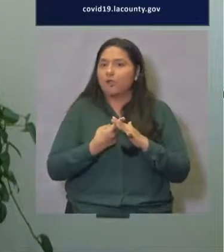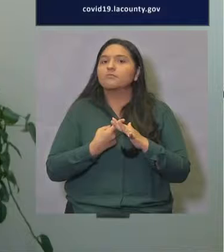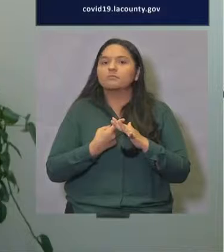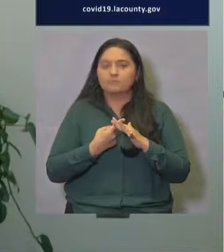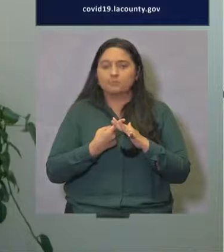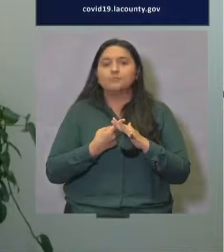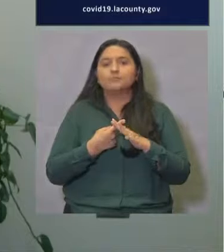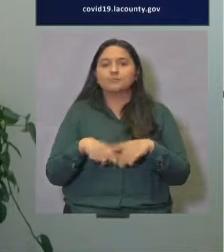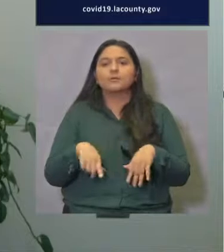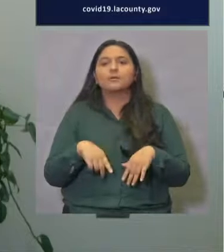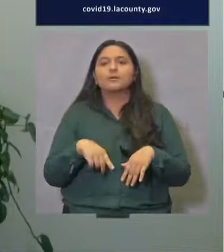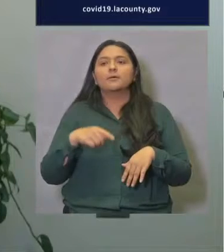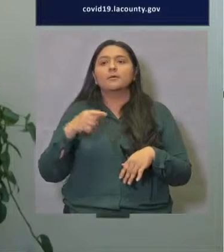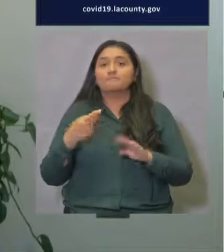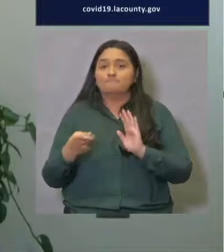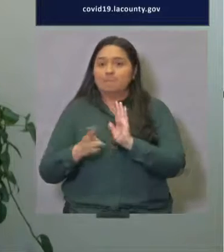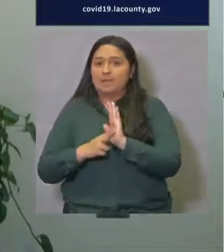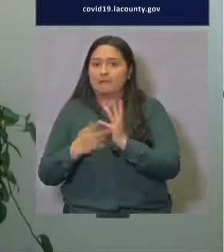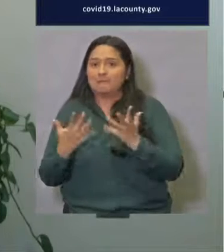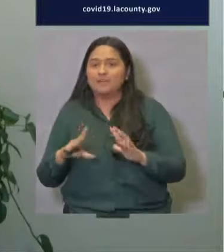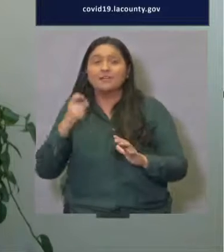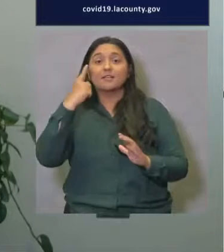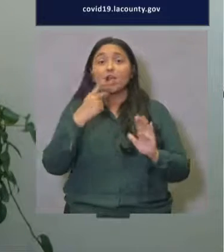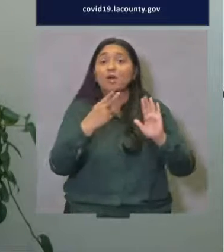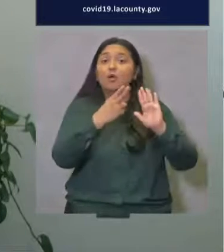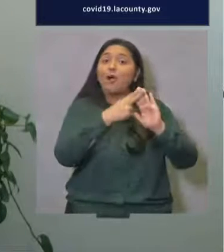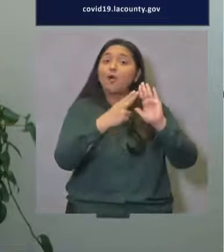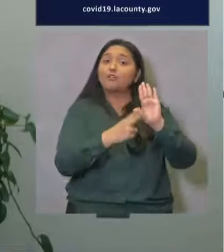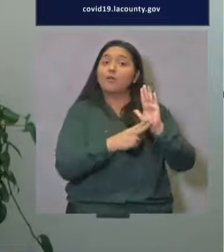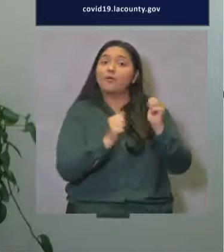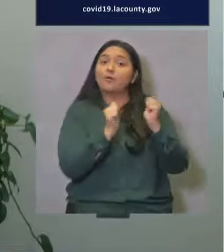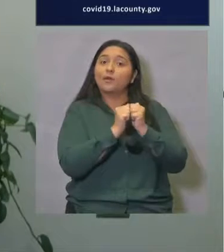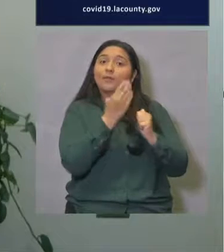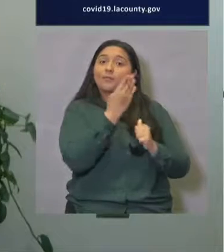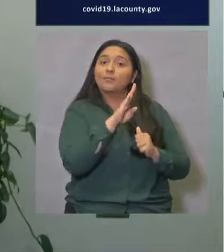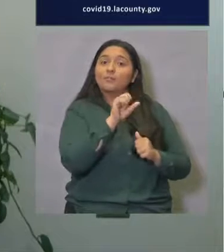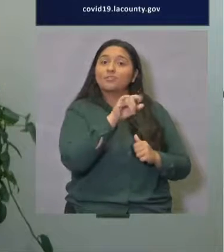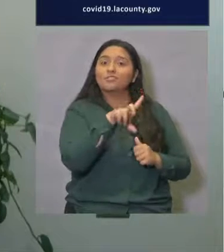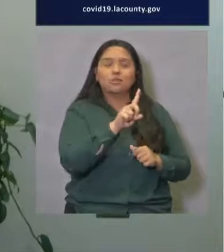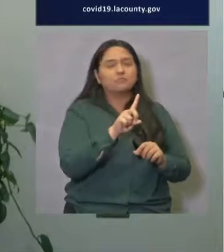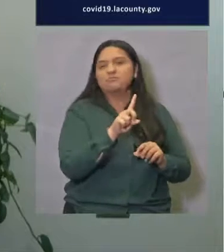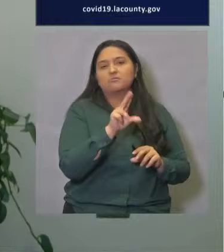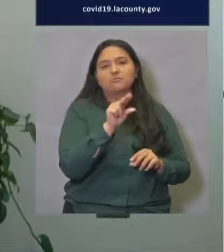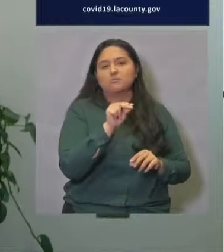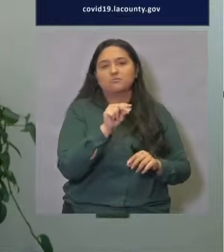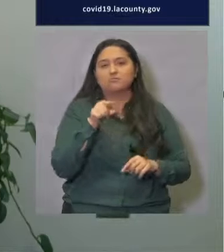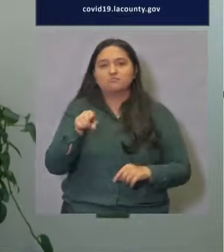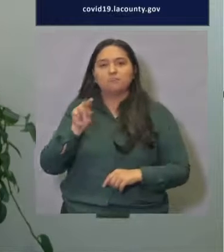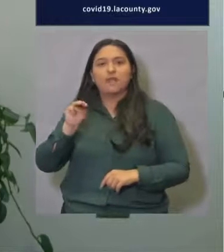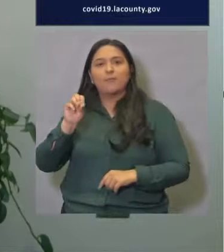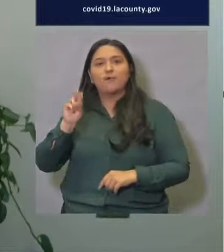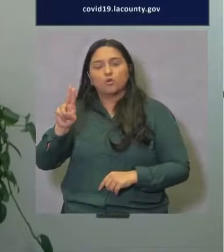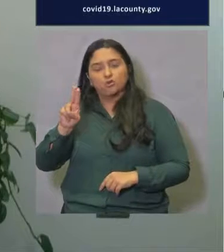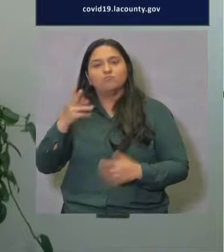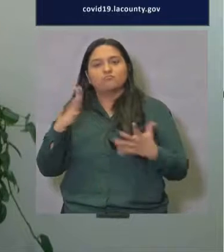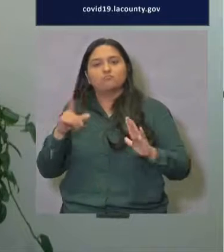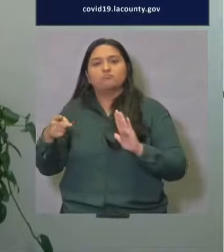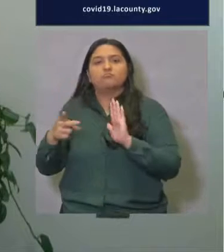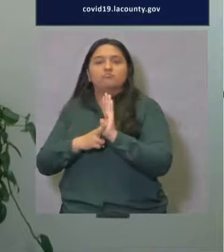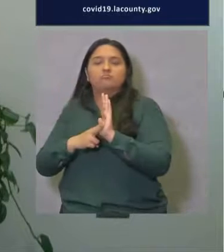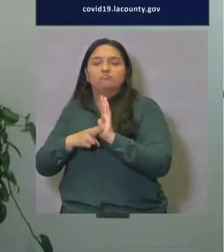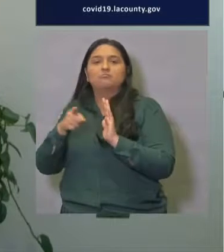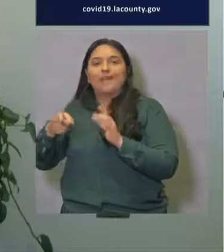no contract with Blue Shield in addition to the MOU. The MOU is the agreement between us and the state